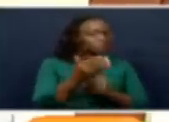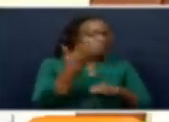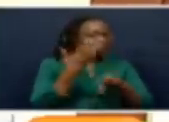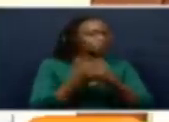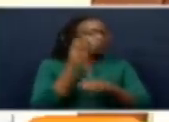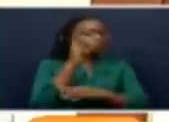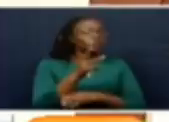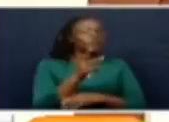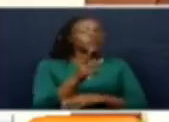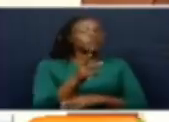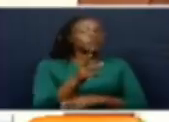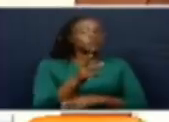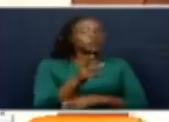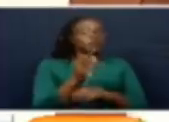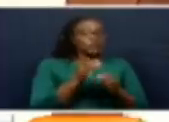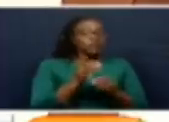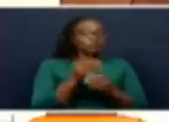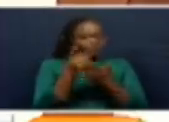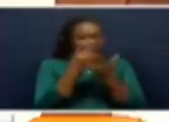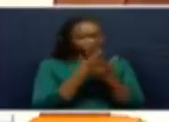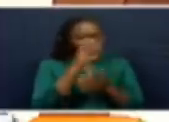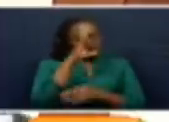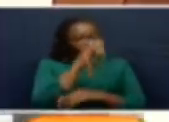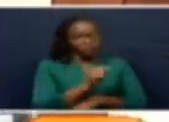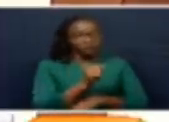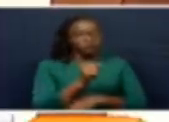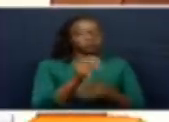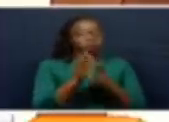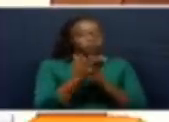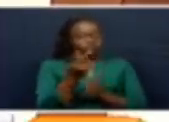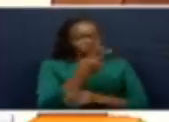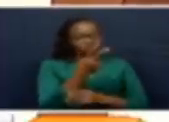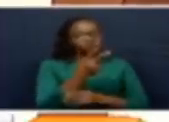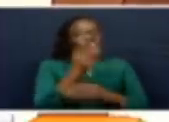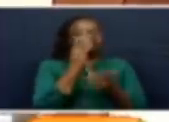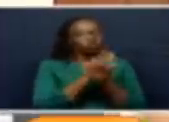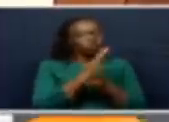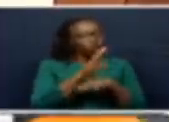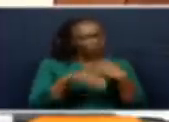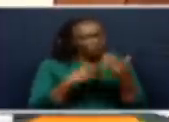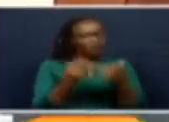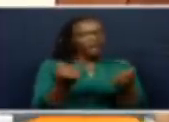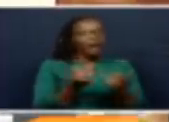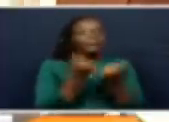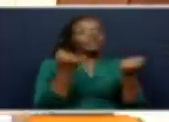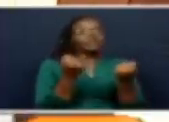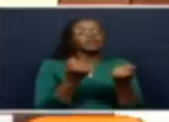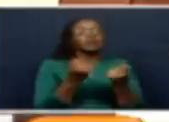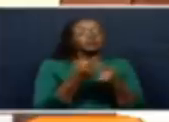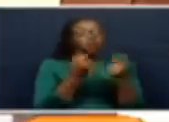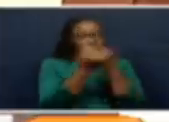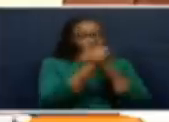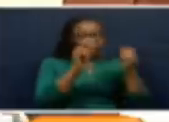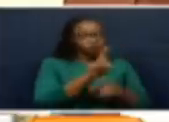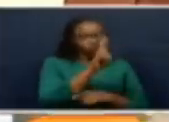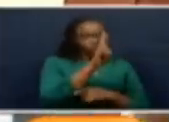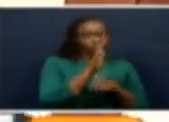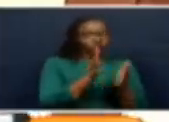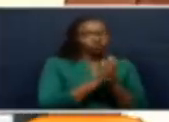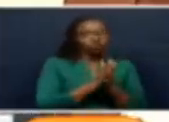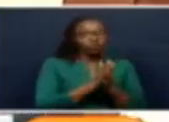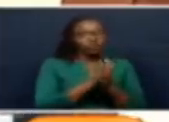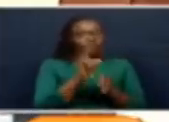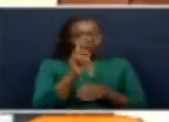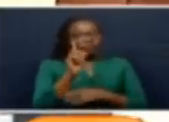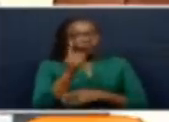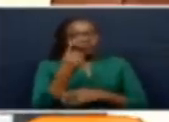said there's no dialogue. Correct. Between the two. Yes. And all it has come to pass, because from President Uhuru and the first attempts